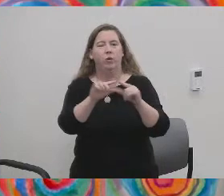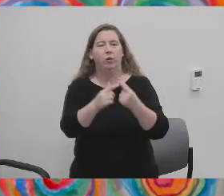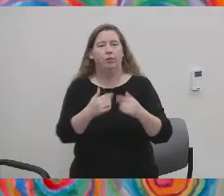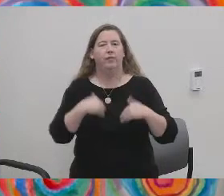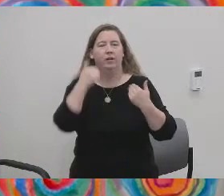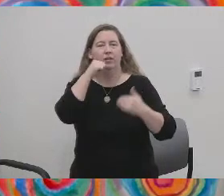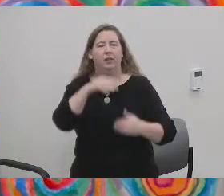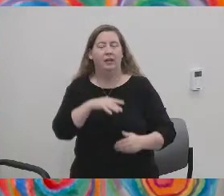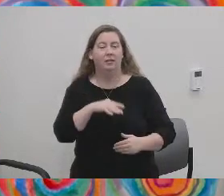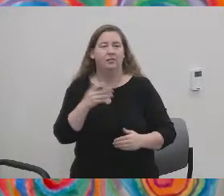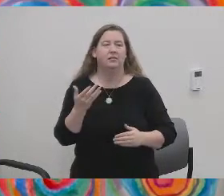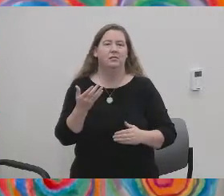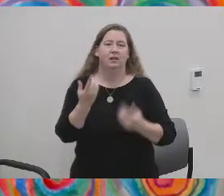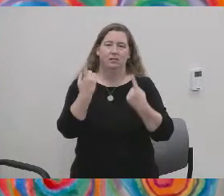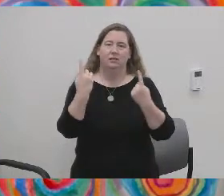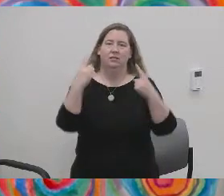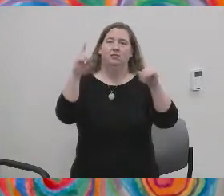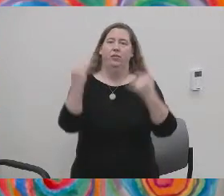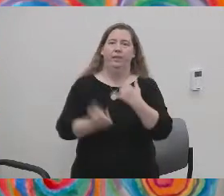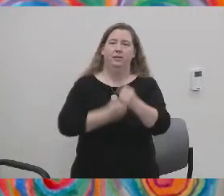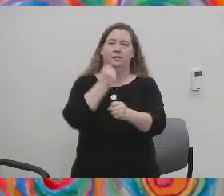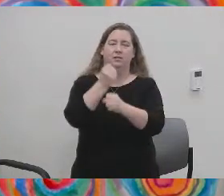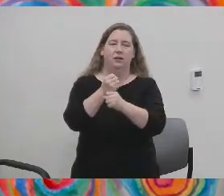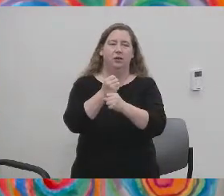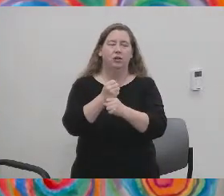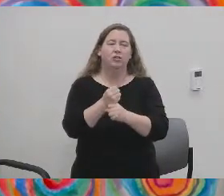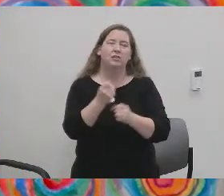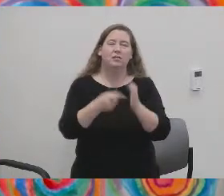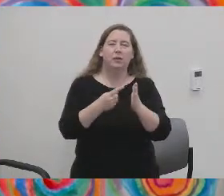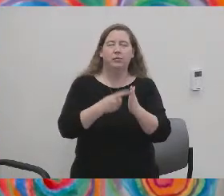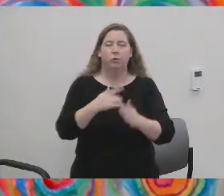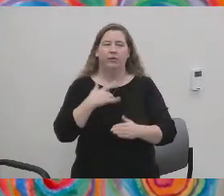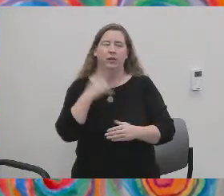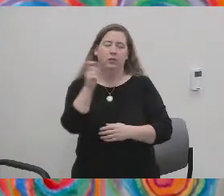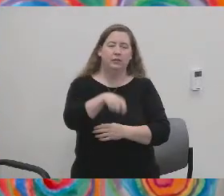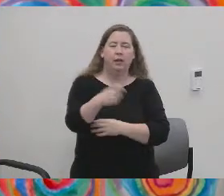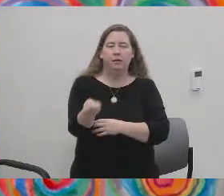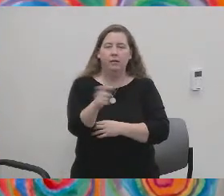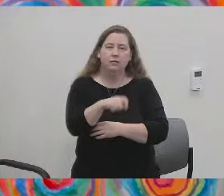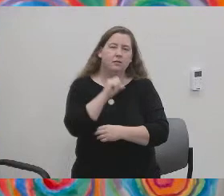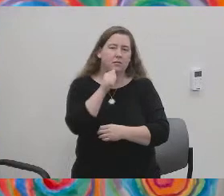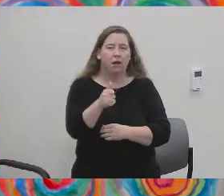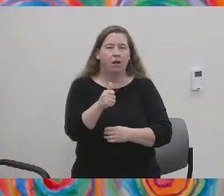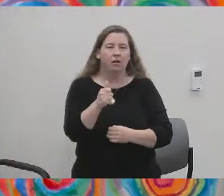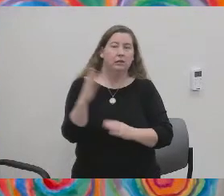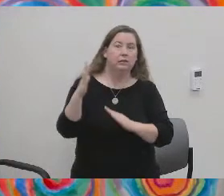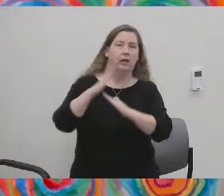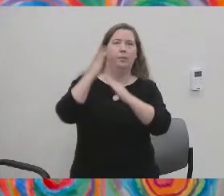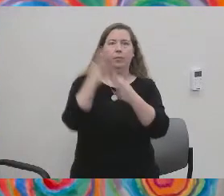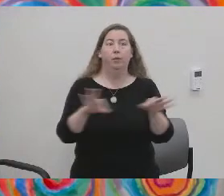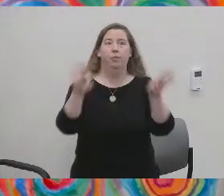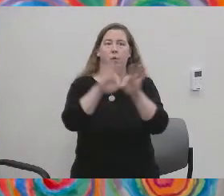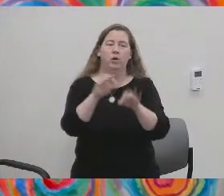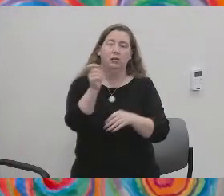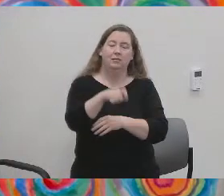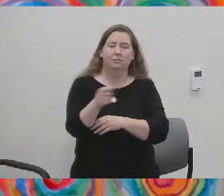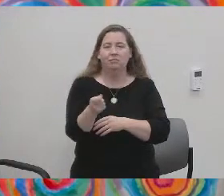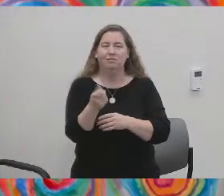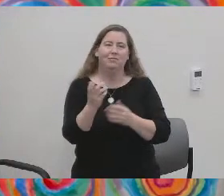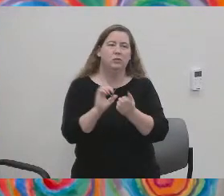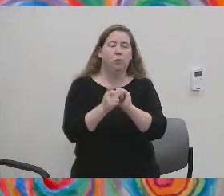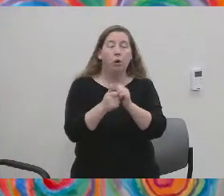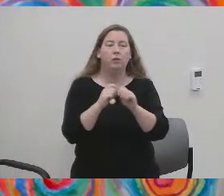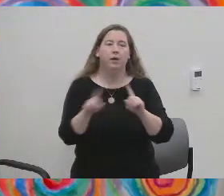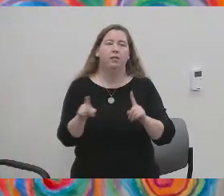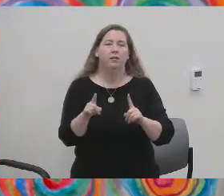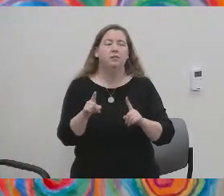this year. And often we think some of the sports we talk about in tennis maybe not high on our list there. And shame on us, it should be. So I want to make sure we